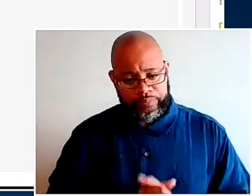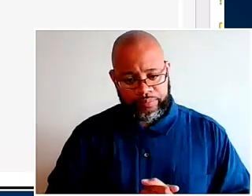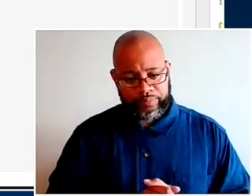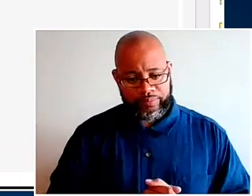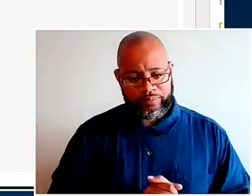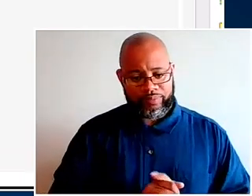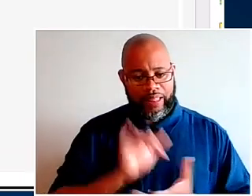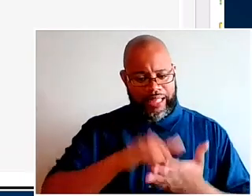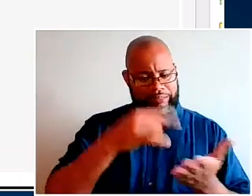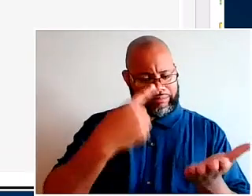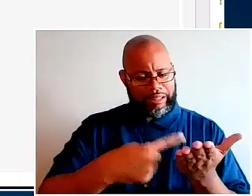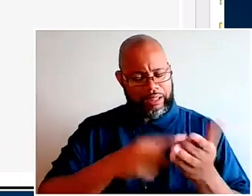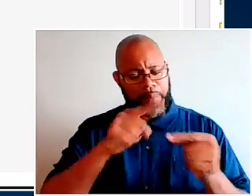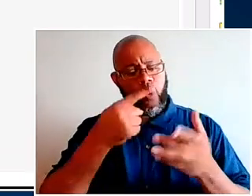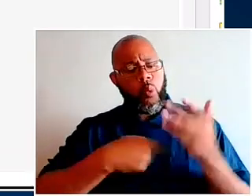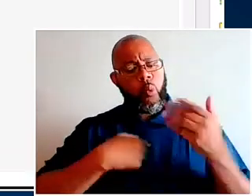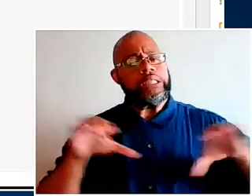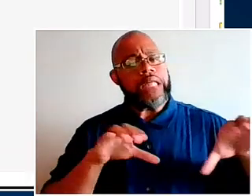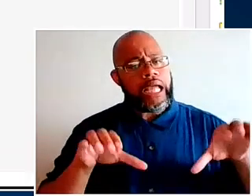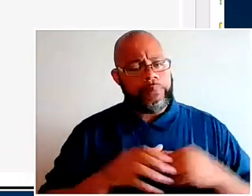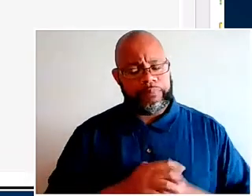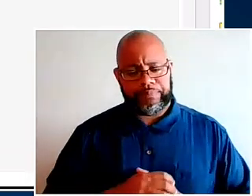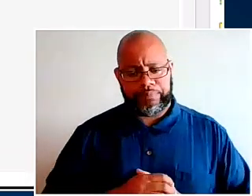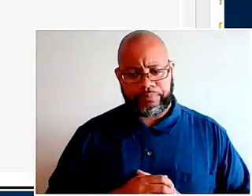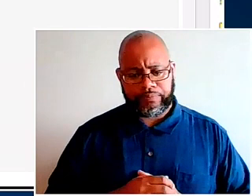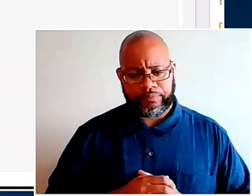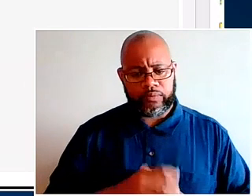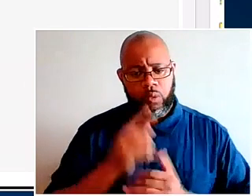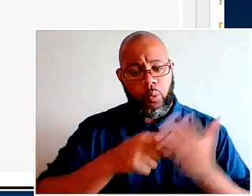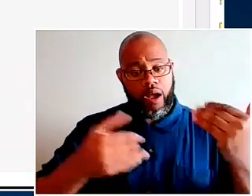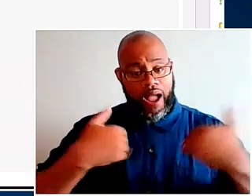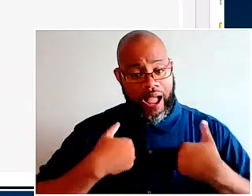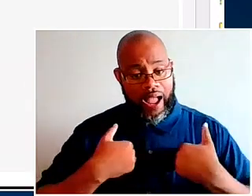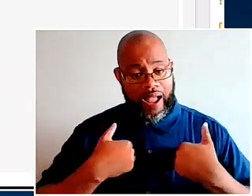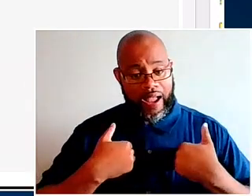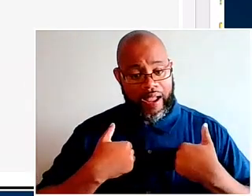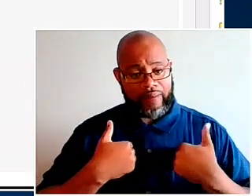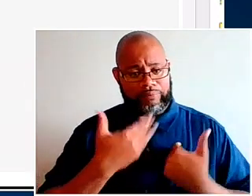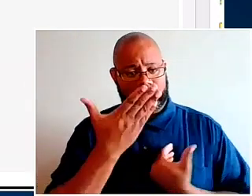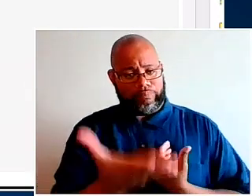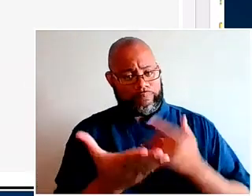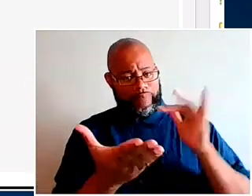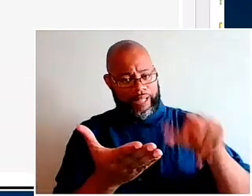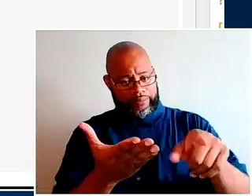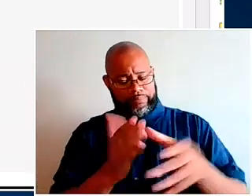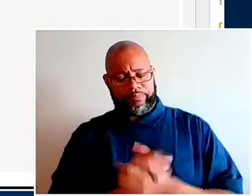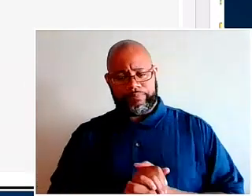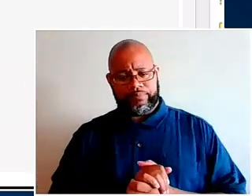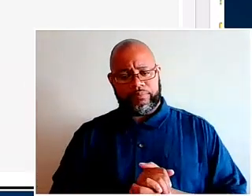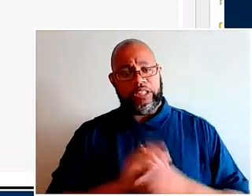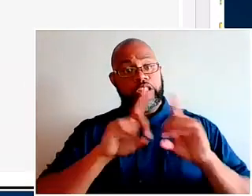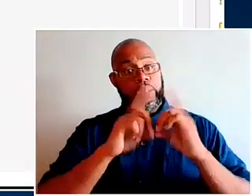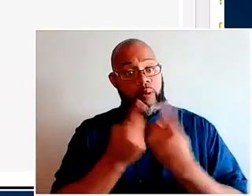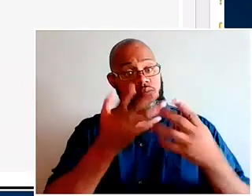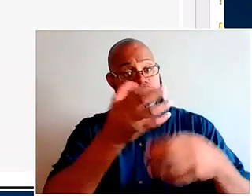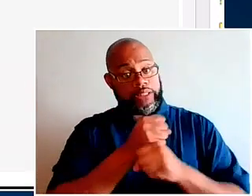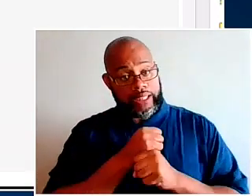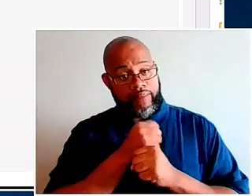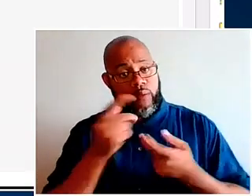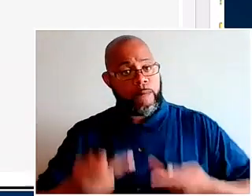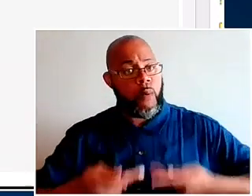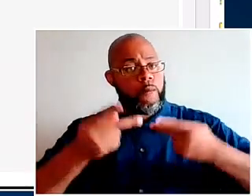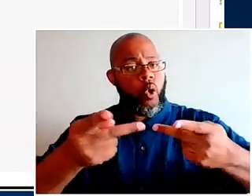this discussion about what we did here and what you have in front of you. The department received a proposal